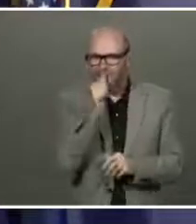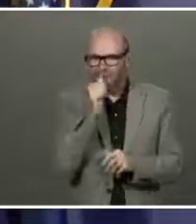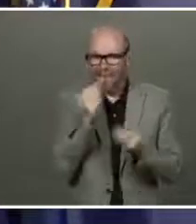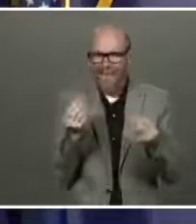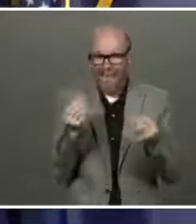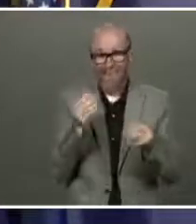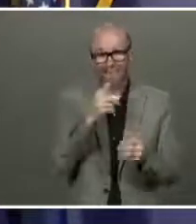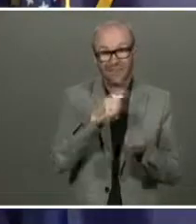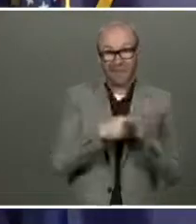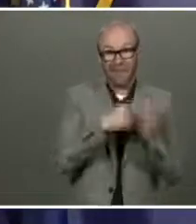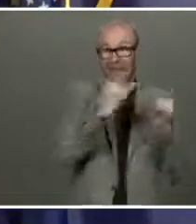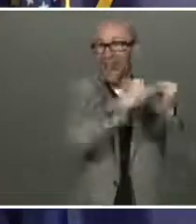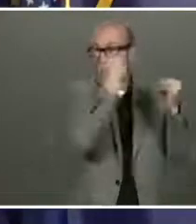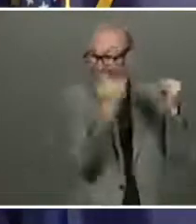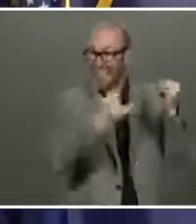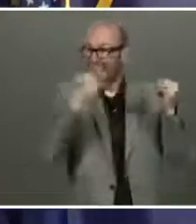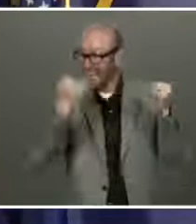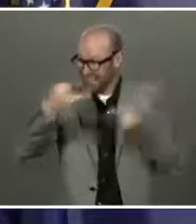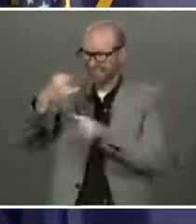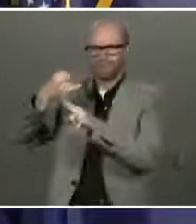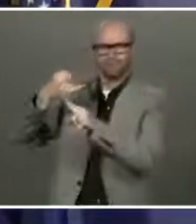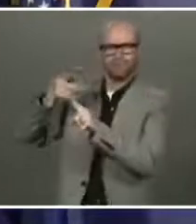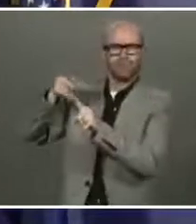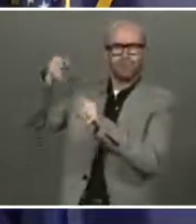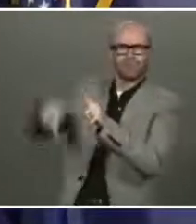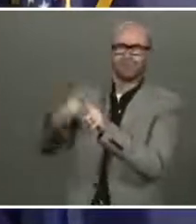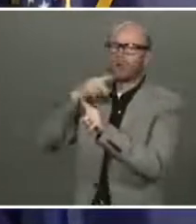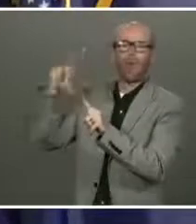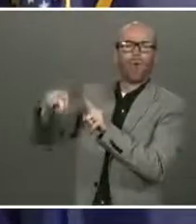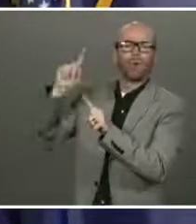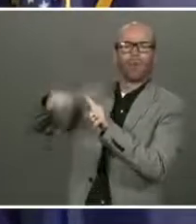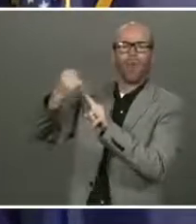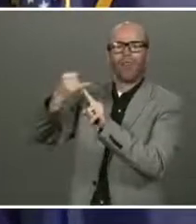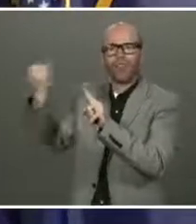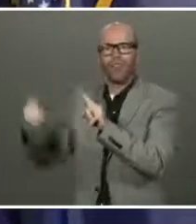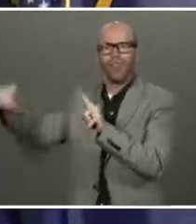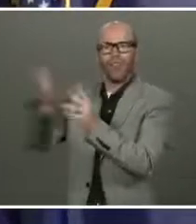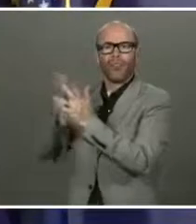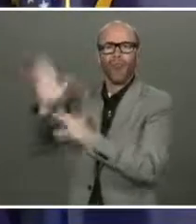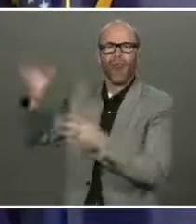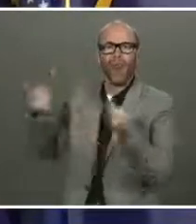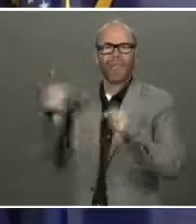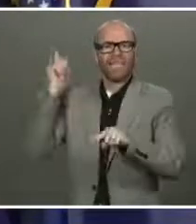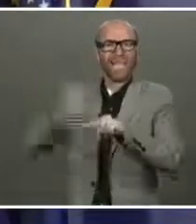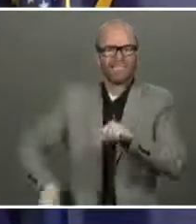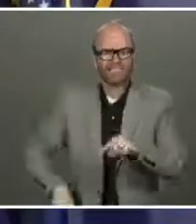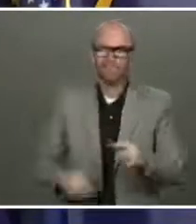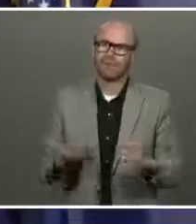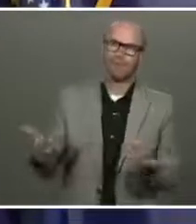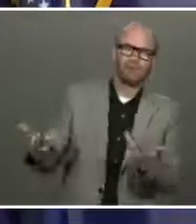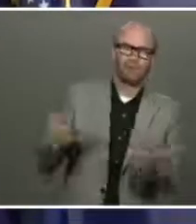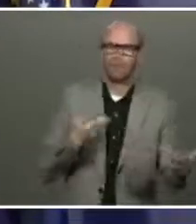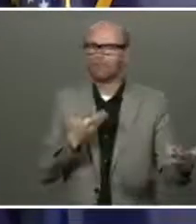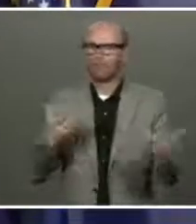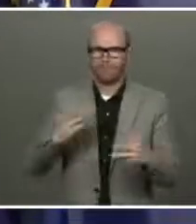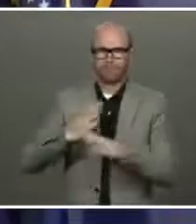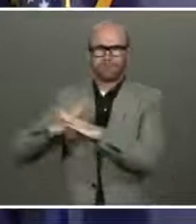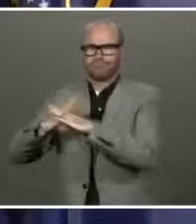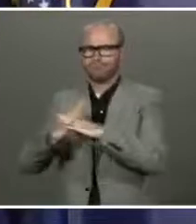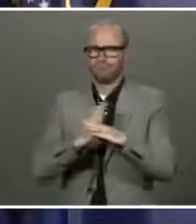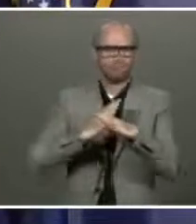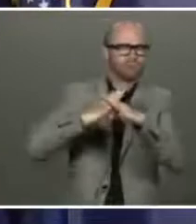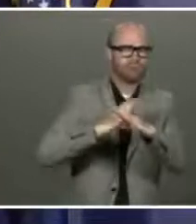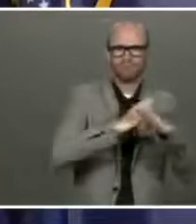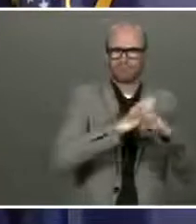make that happen as well. And it's often the same environmentalists that are pushing for these new technologies that are holding back these projects that are